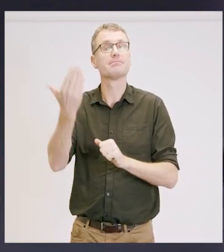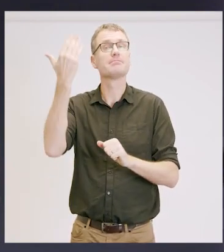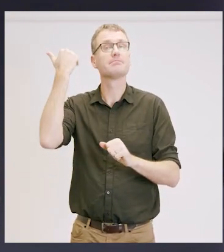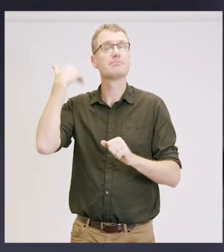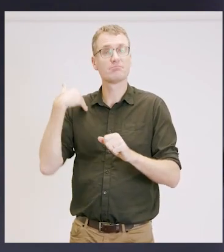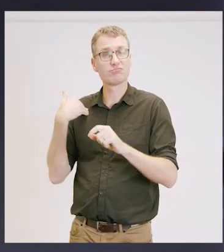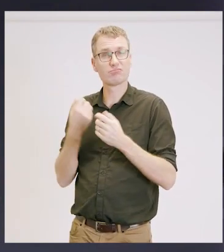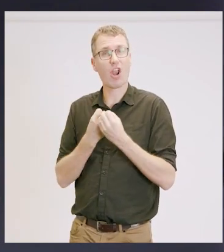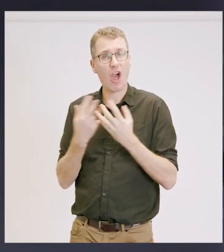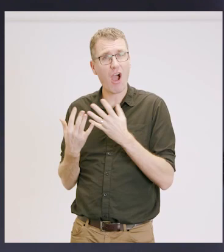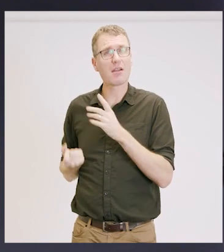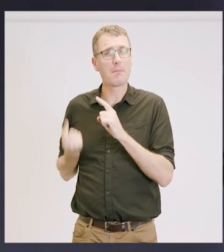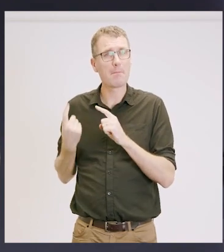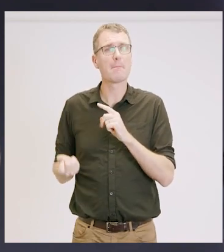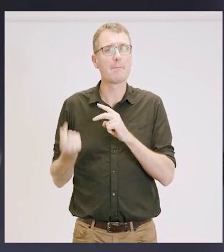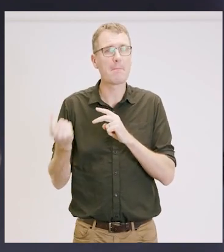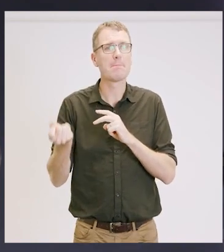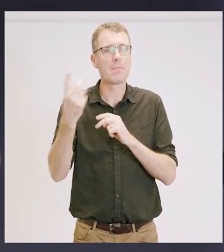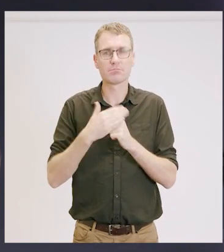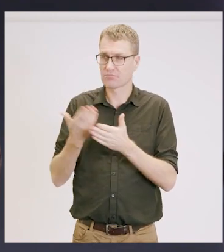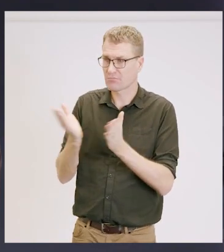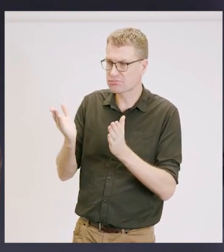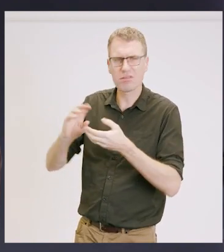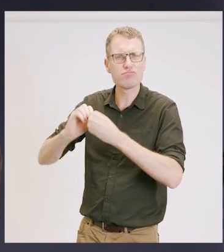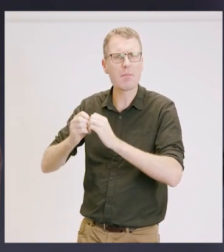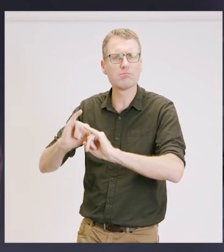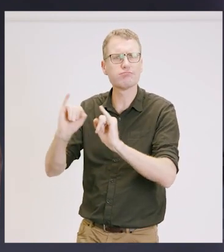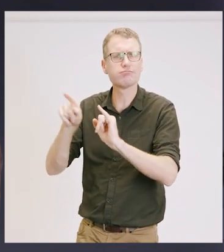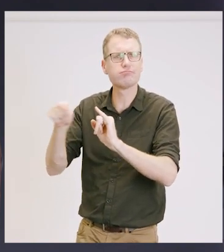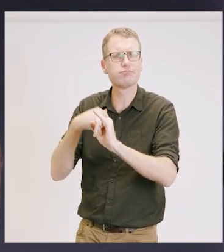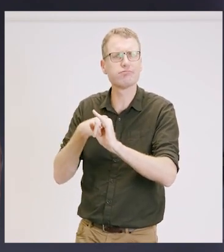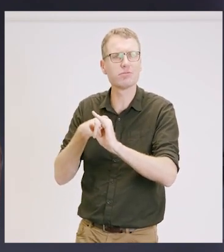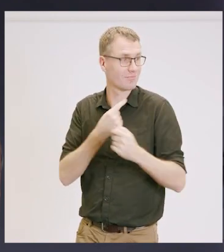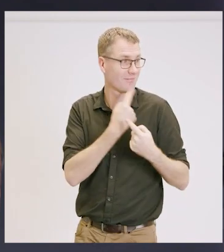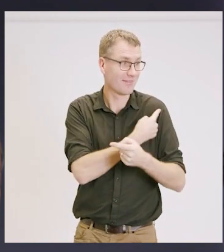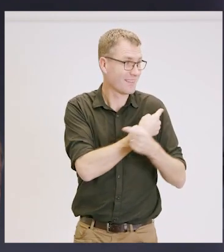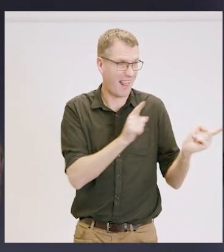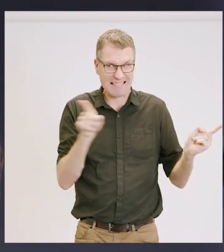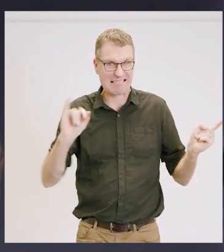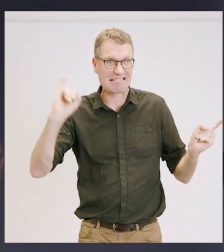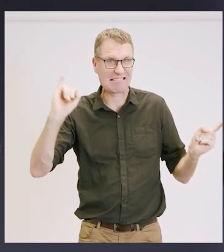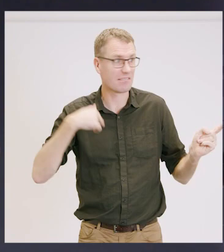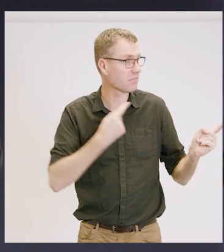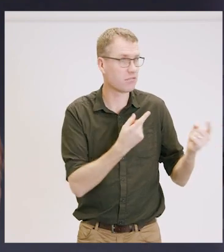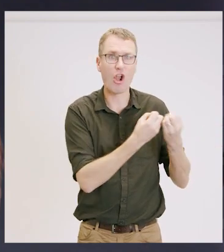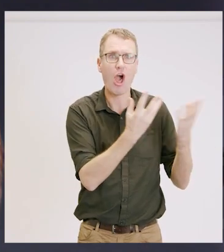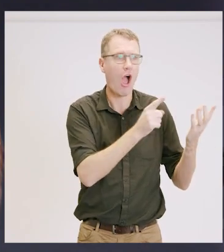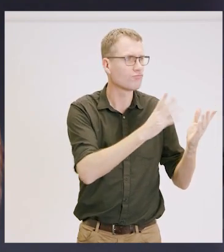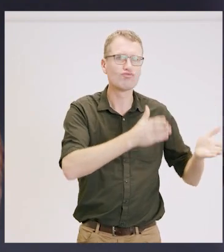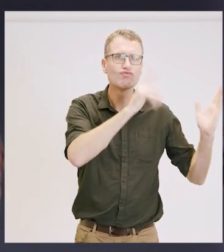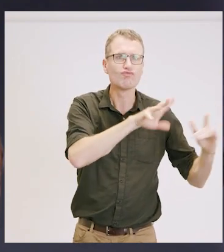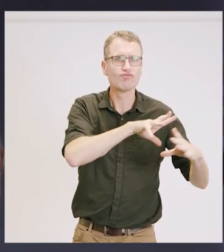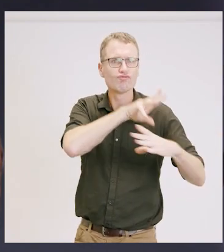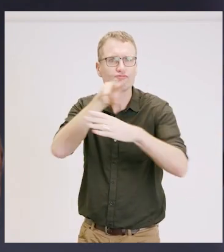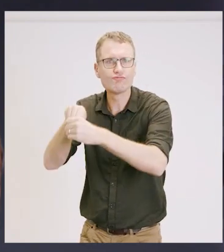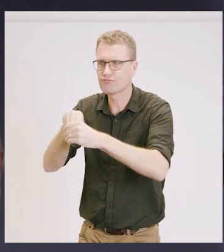another. You know, there have been so many occasions that have happened over the years where somebody gets into trouble and we say, hey, such and such is in